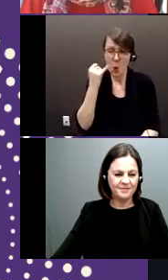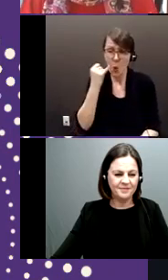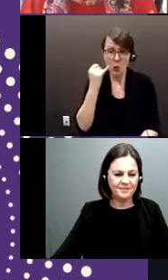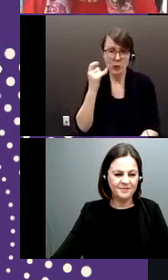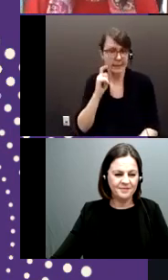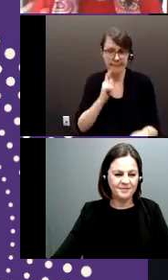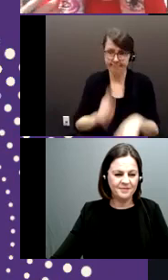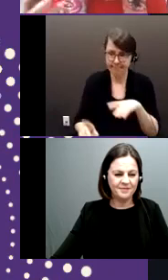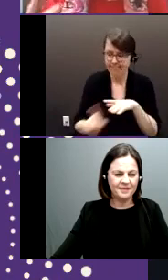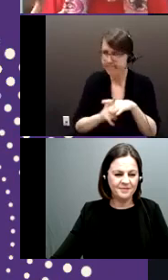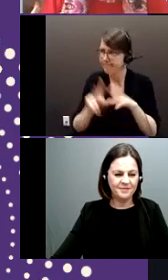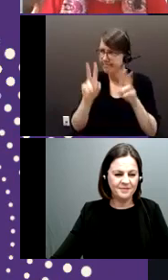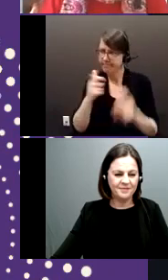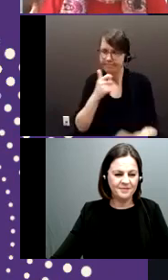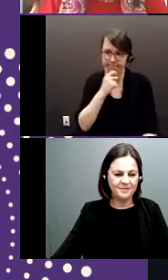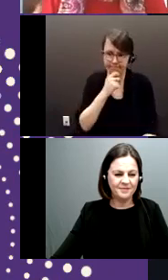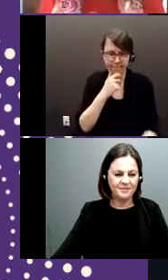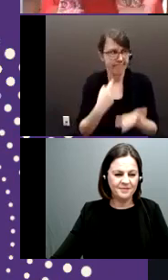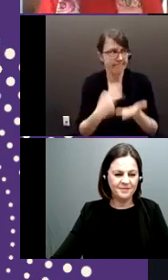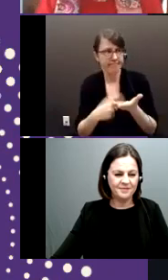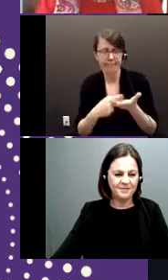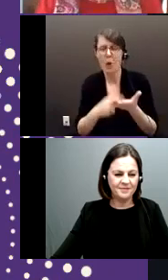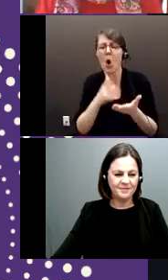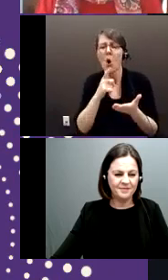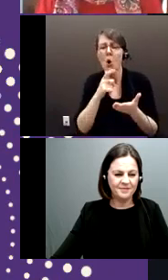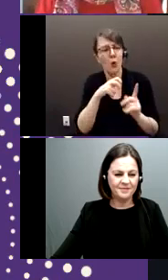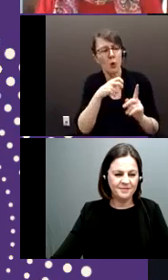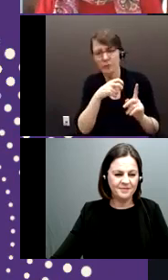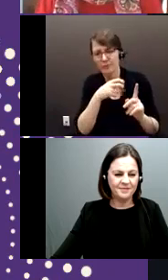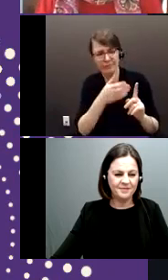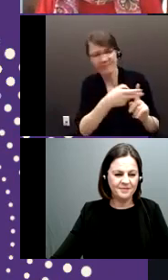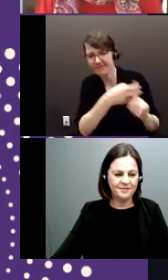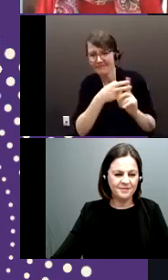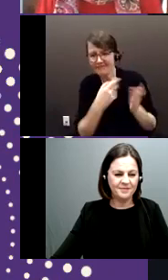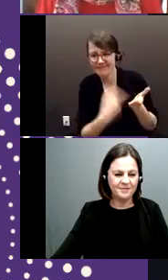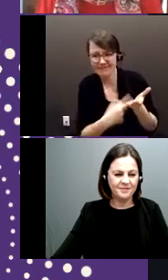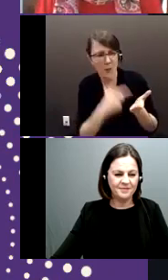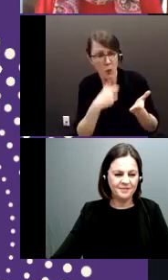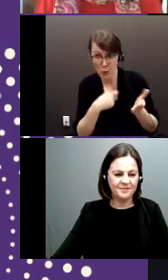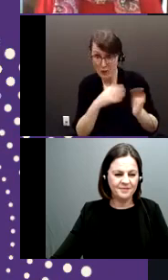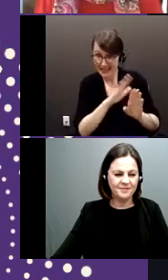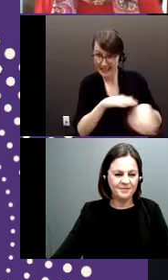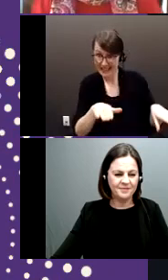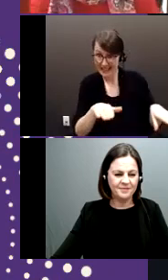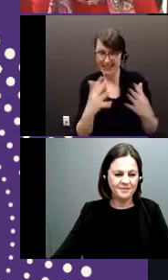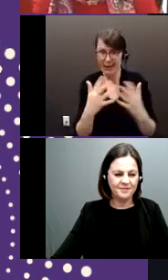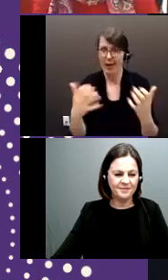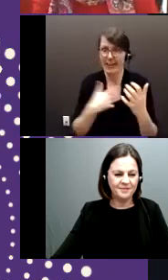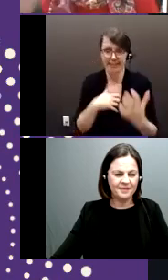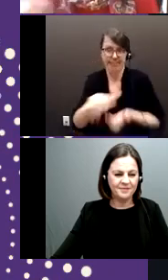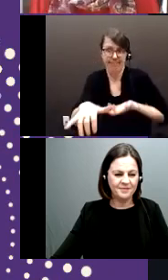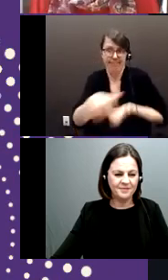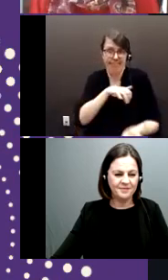to? Are you going to talk to your kids? Well, that just brought a lot of laughter from the audience because they're not going to talk